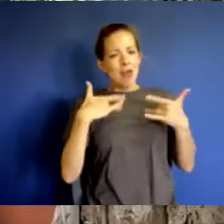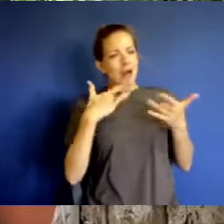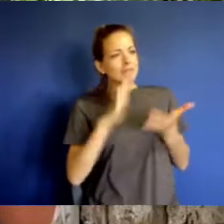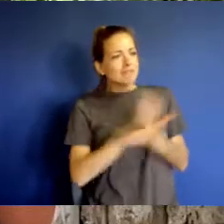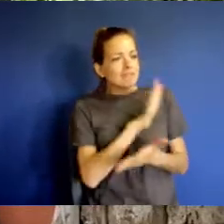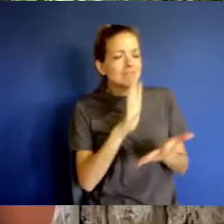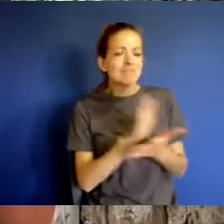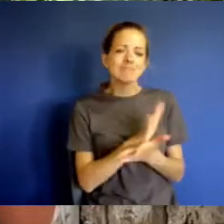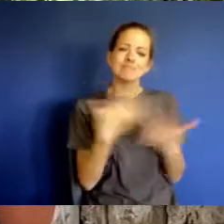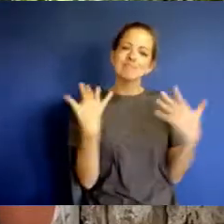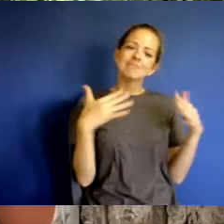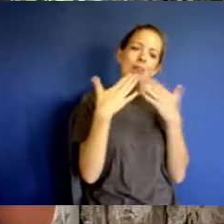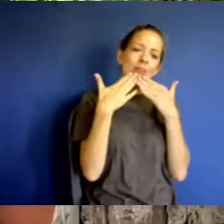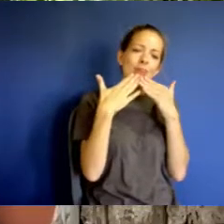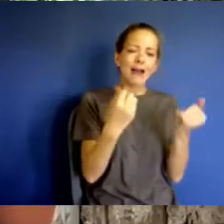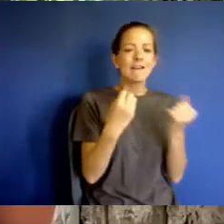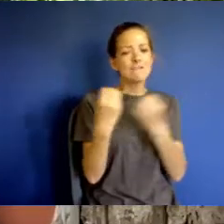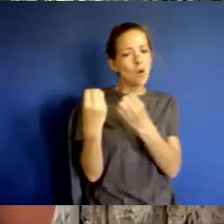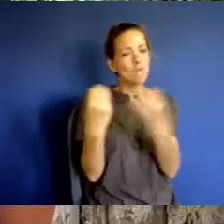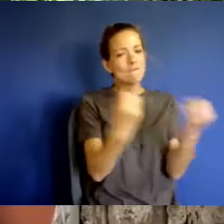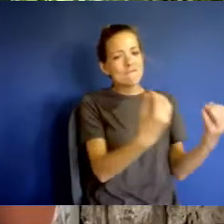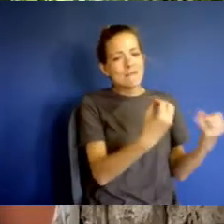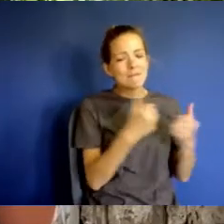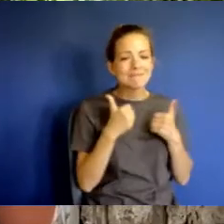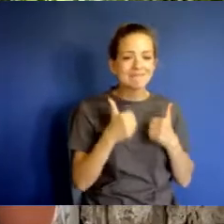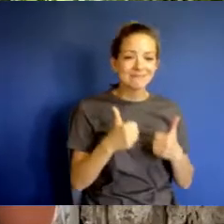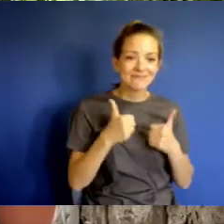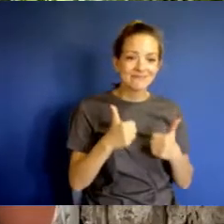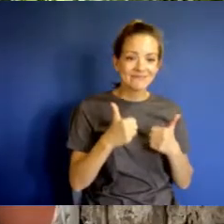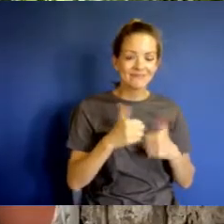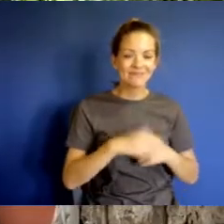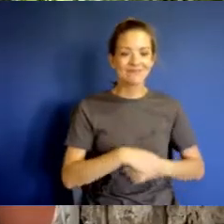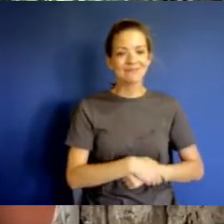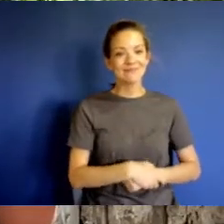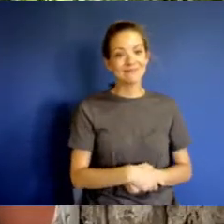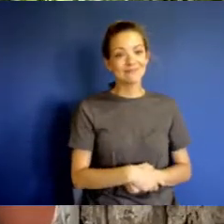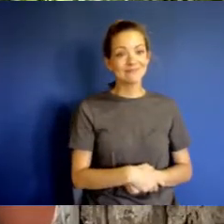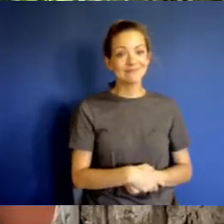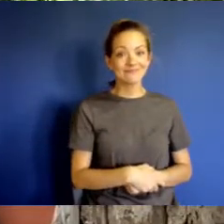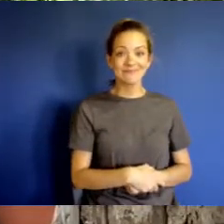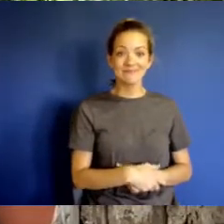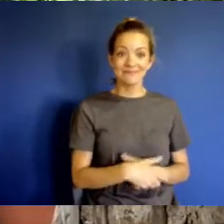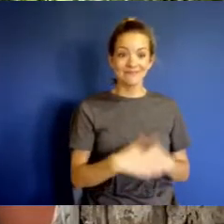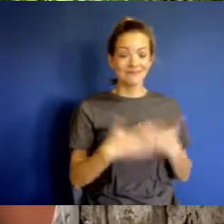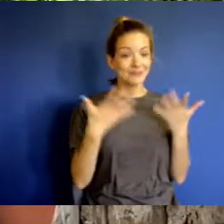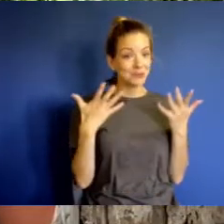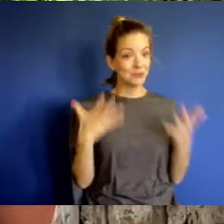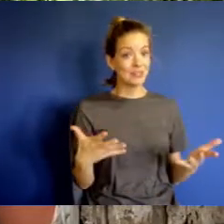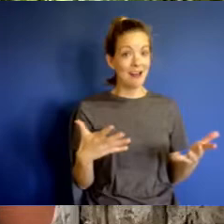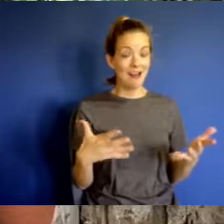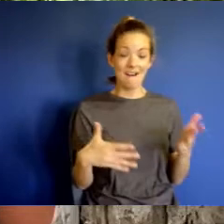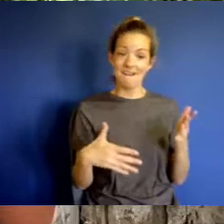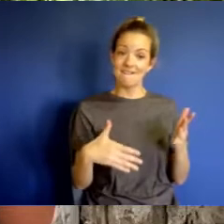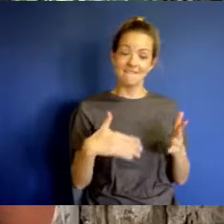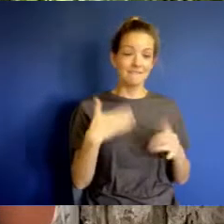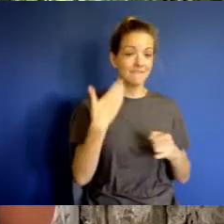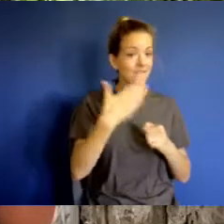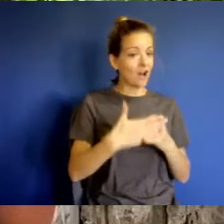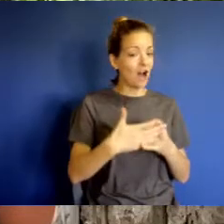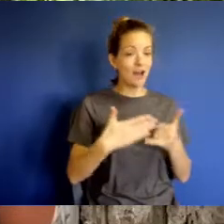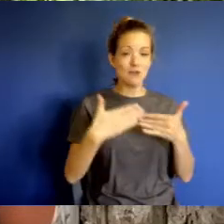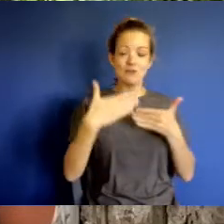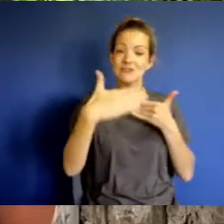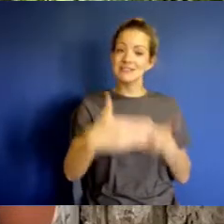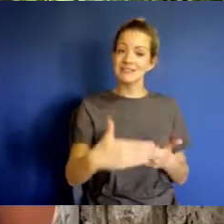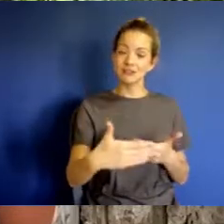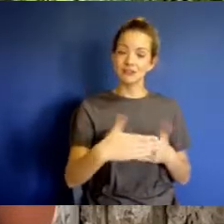a little bit of happiness to your lives. So thank you so much for that. So to our final session. So before we